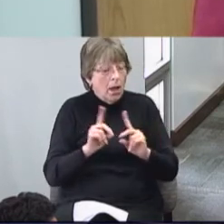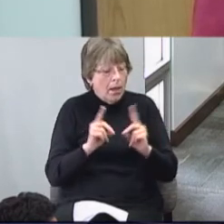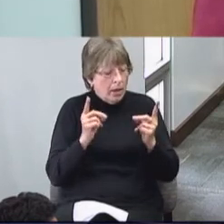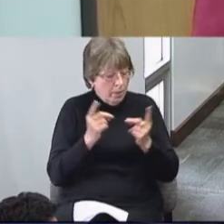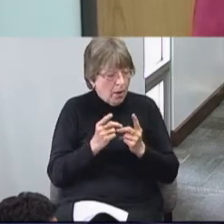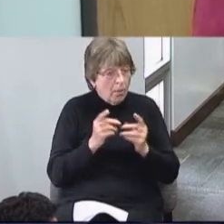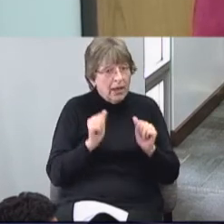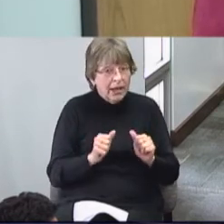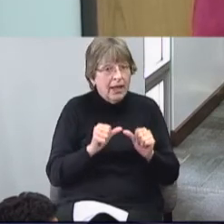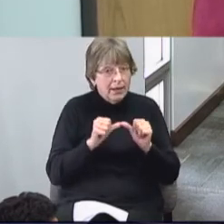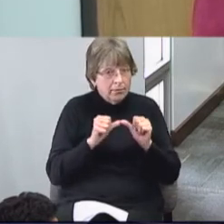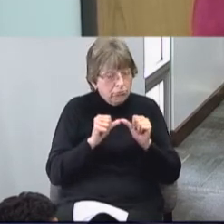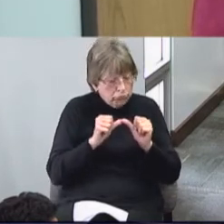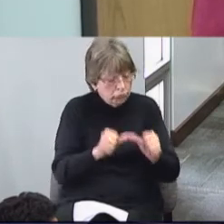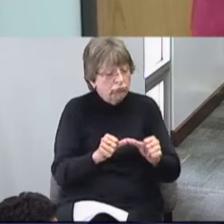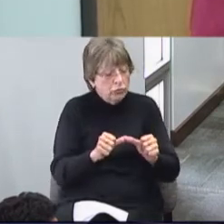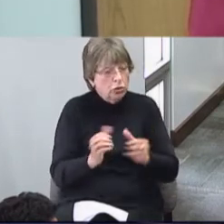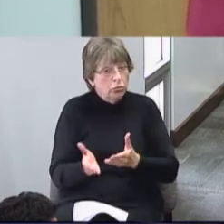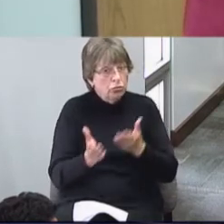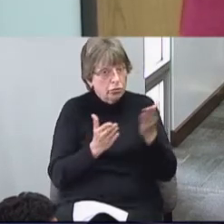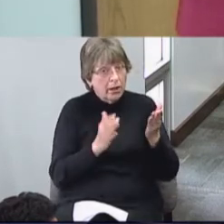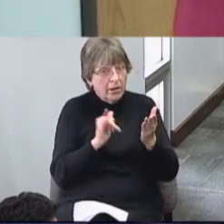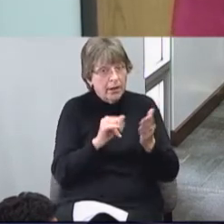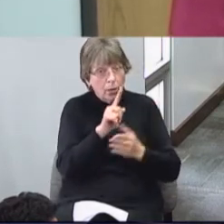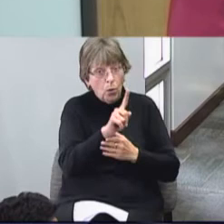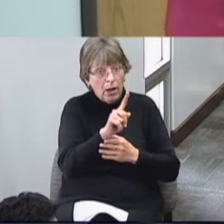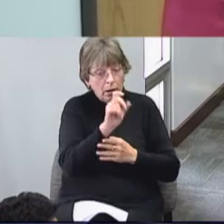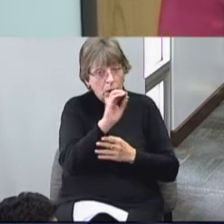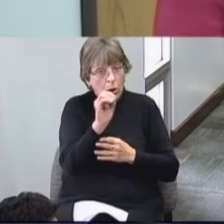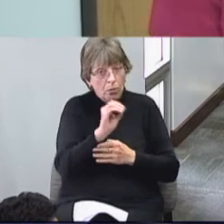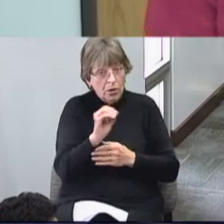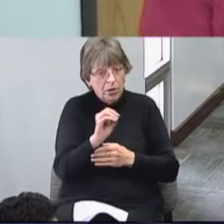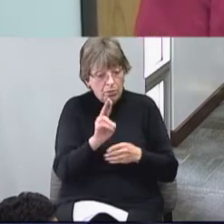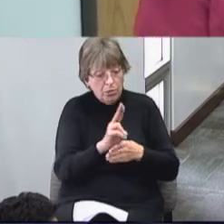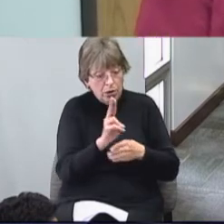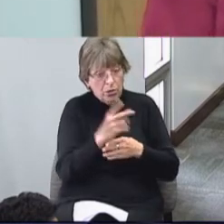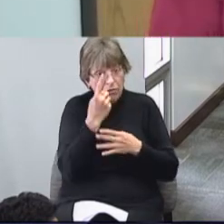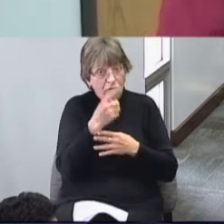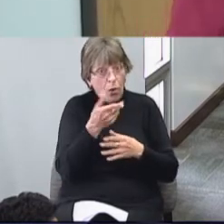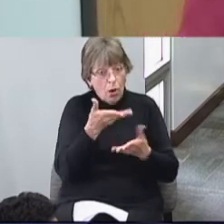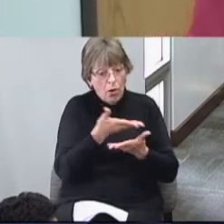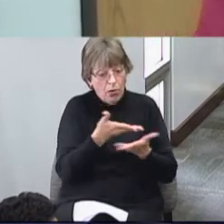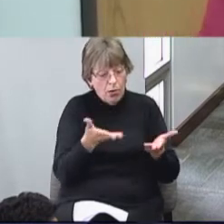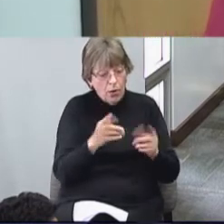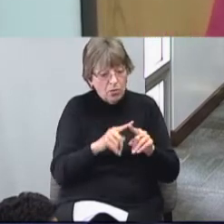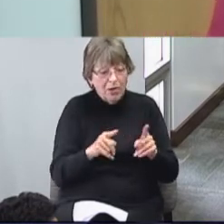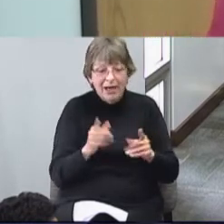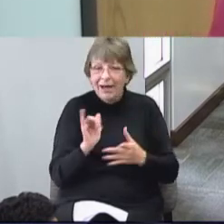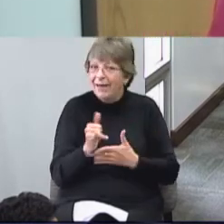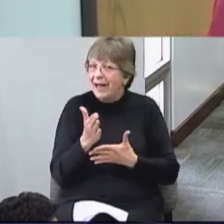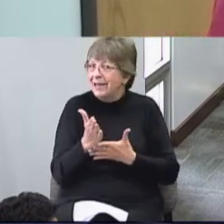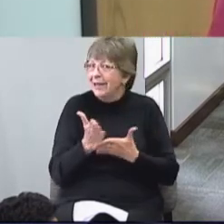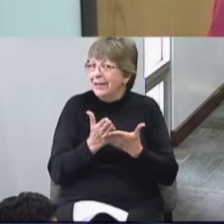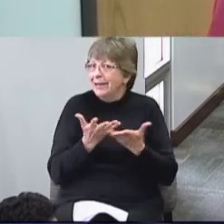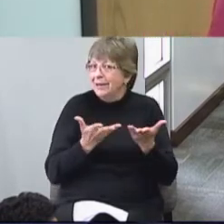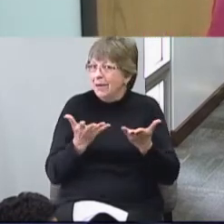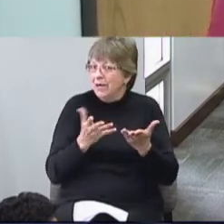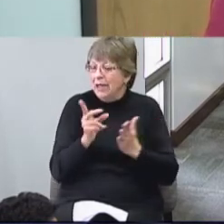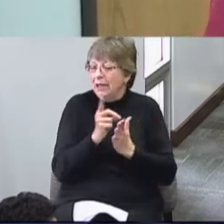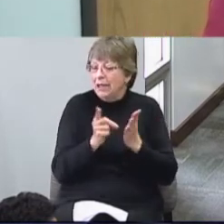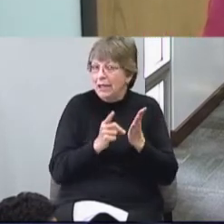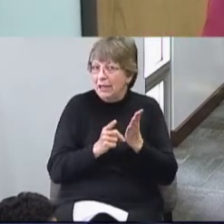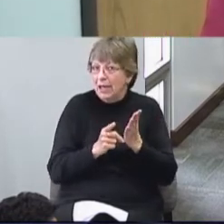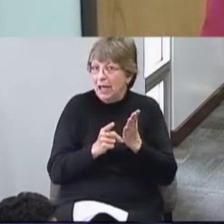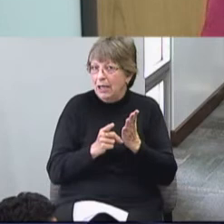applied to a project, but it would be something that the design council and eventually the city